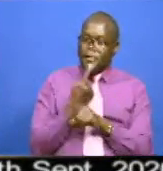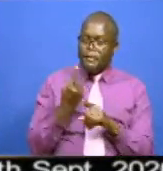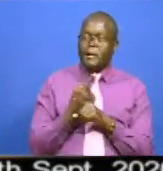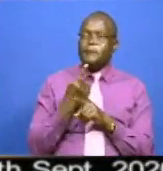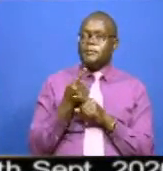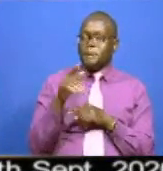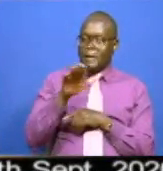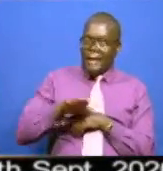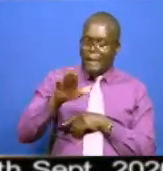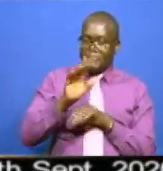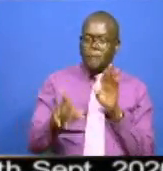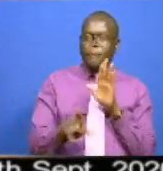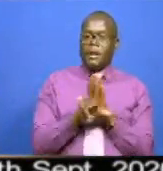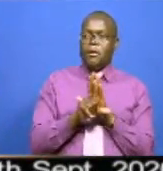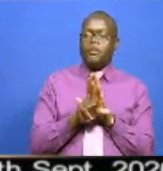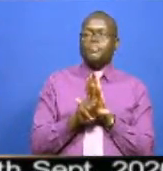law.